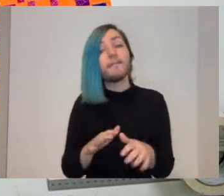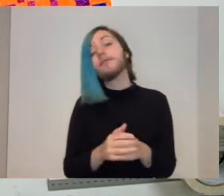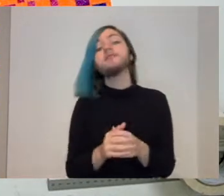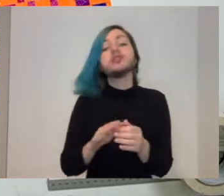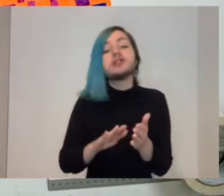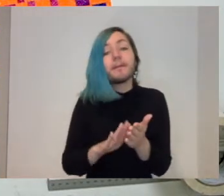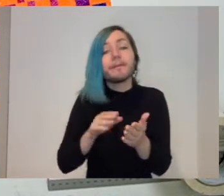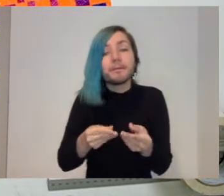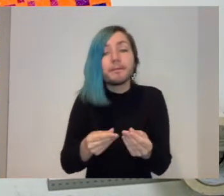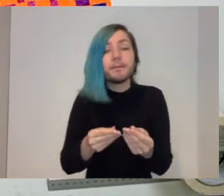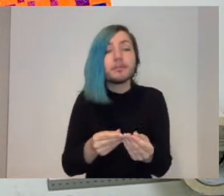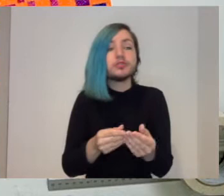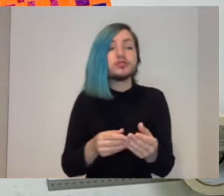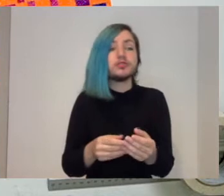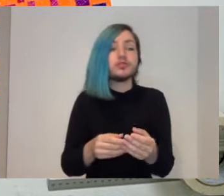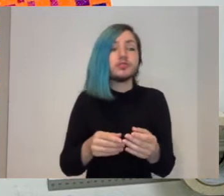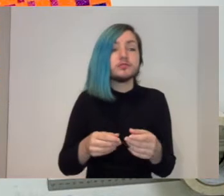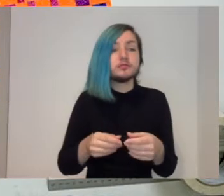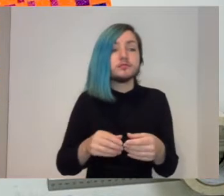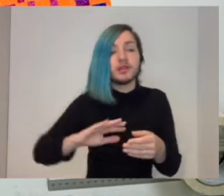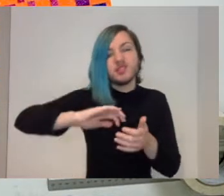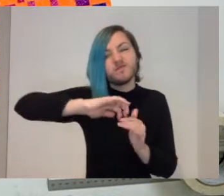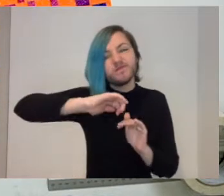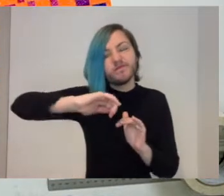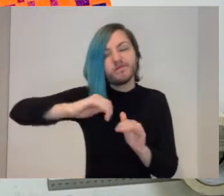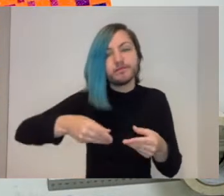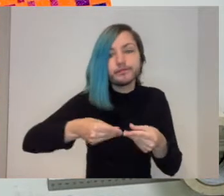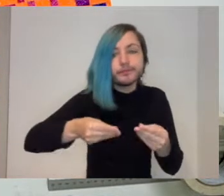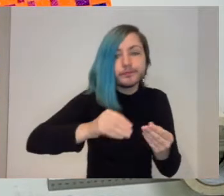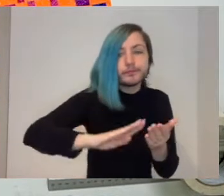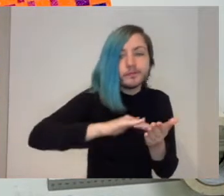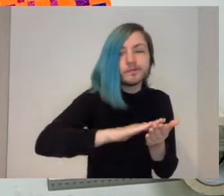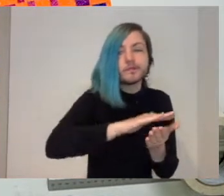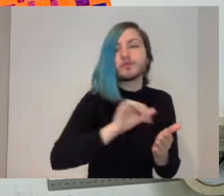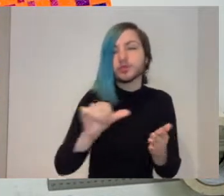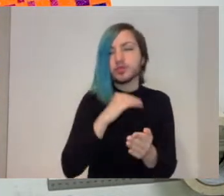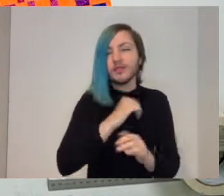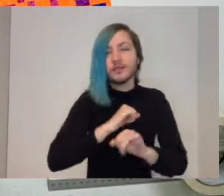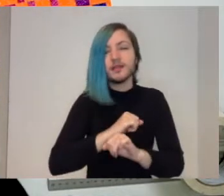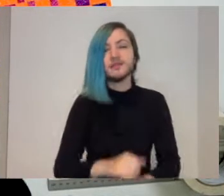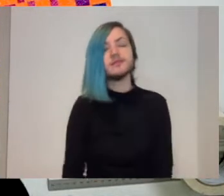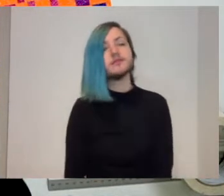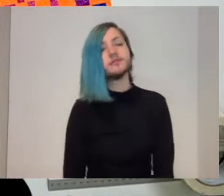them away from this final piece and you should be able to squeeze it in.